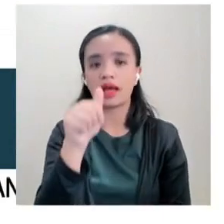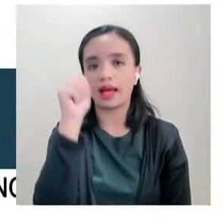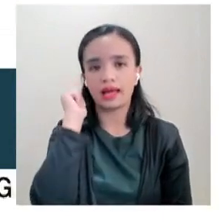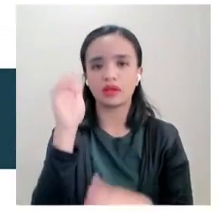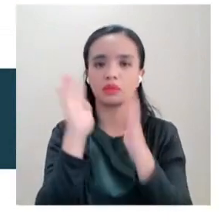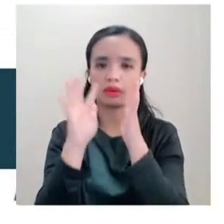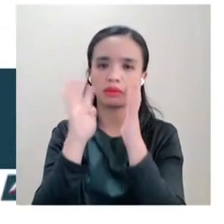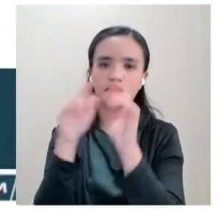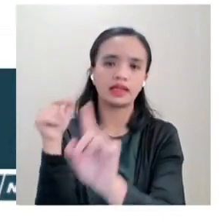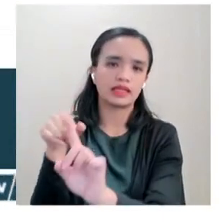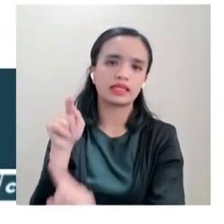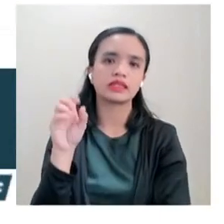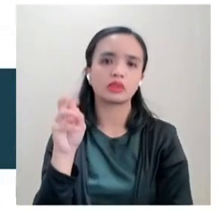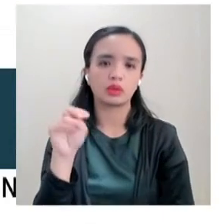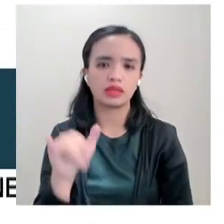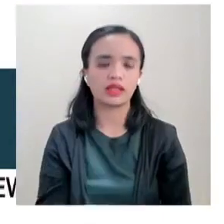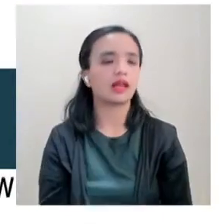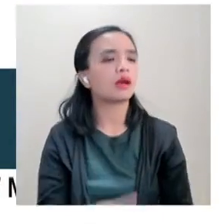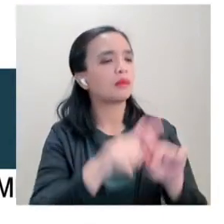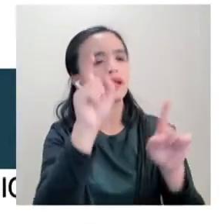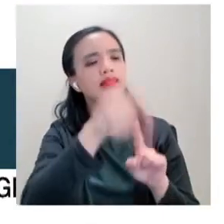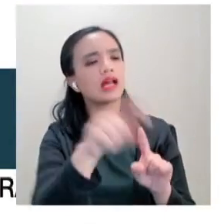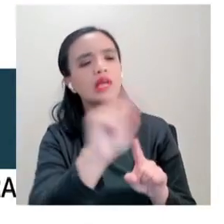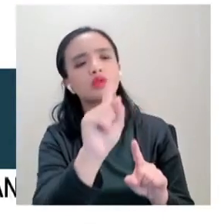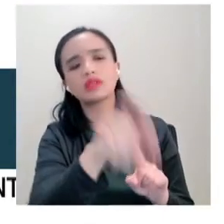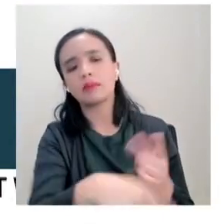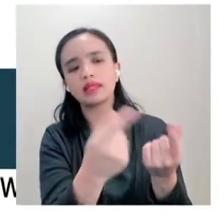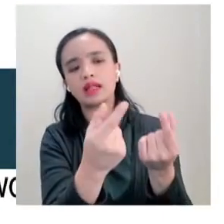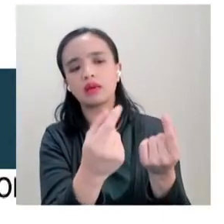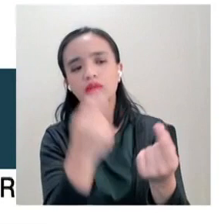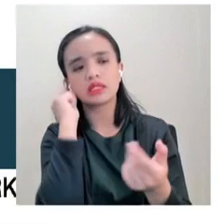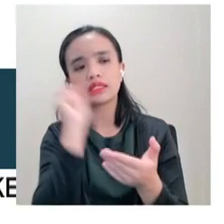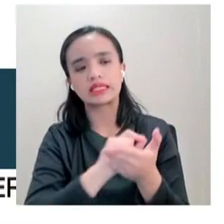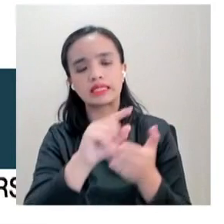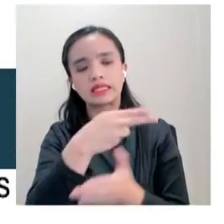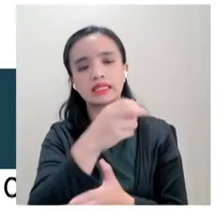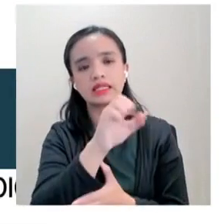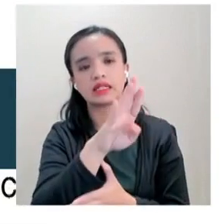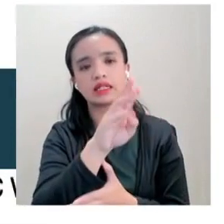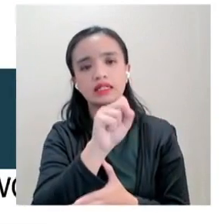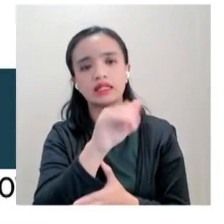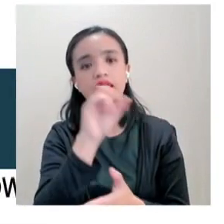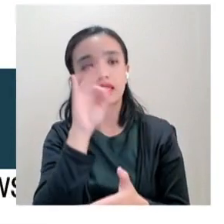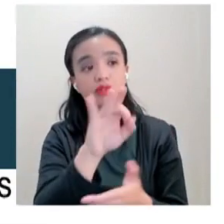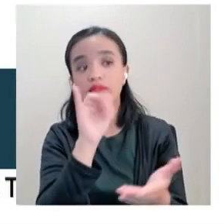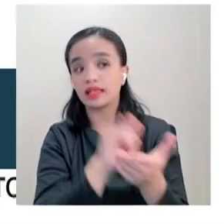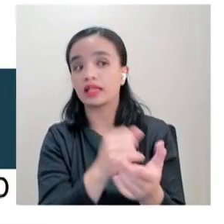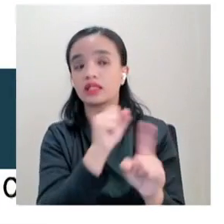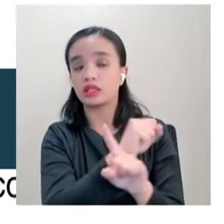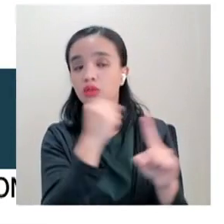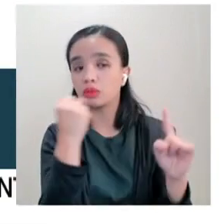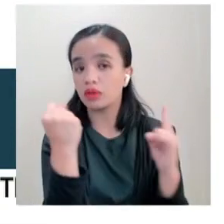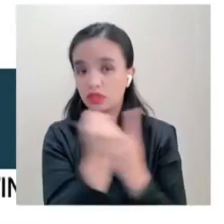siya. Pero ano ho dapat gawin ni Secretary Erbosa if that situation, as you claim it to be, is